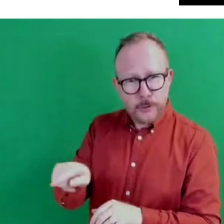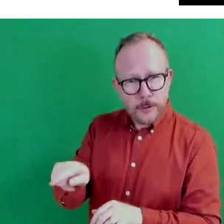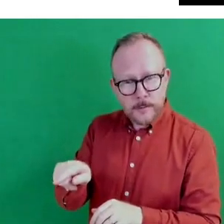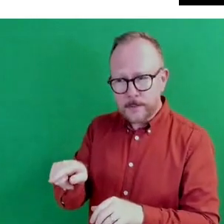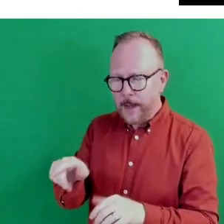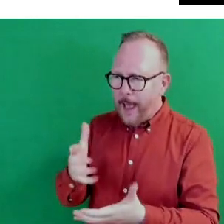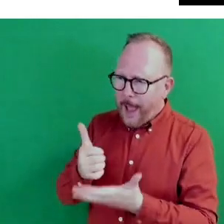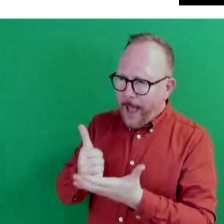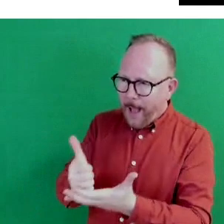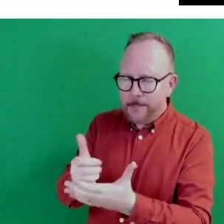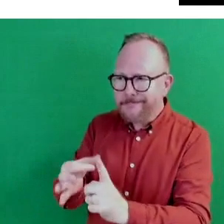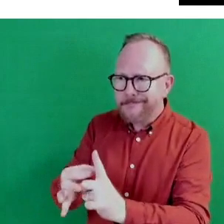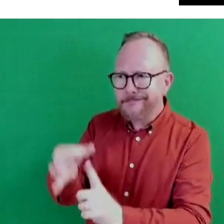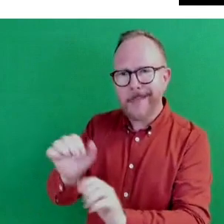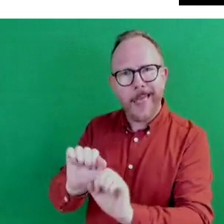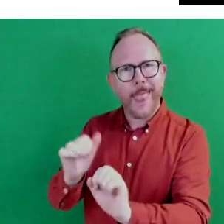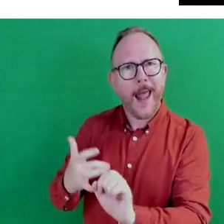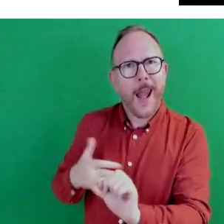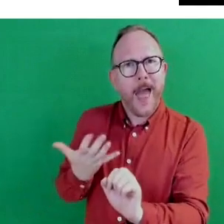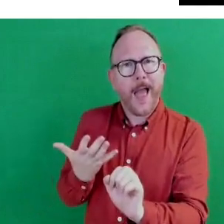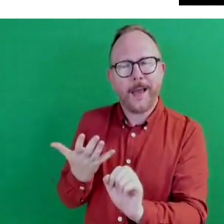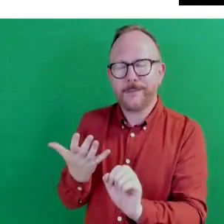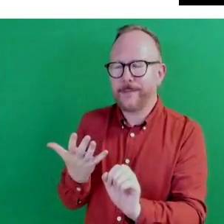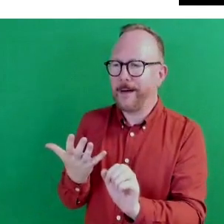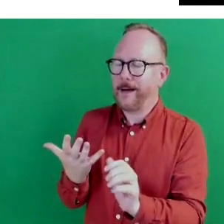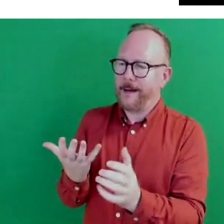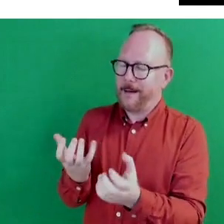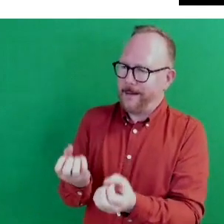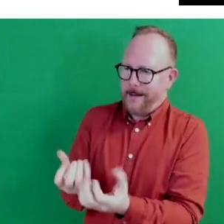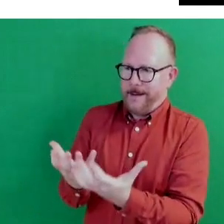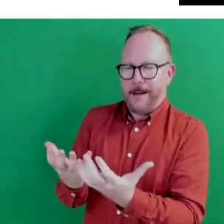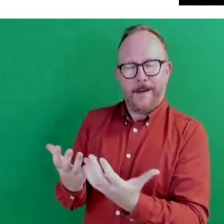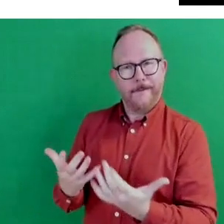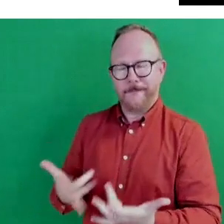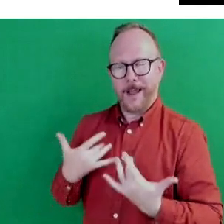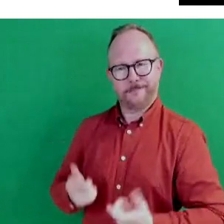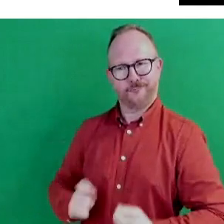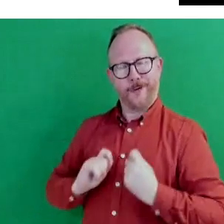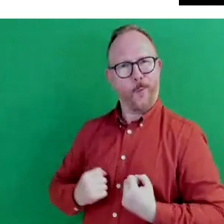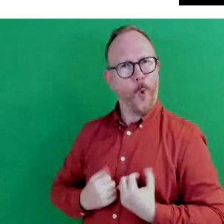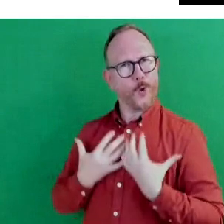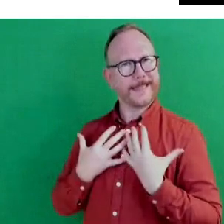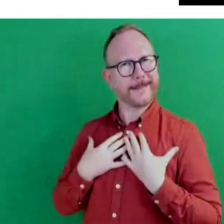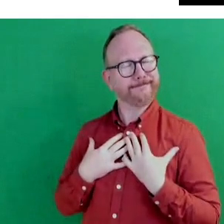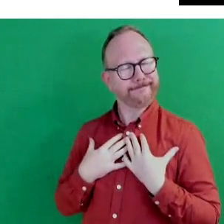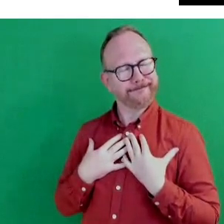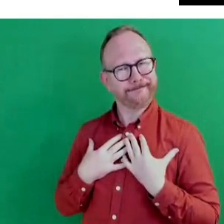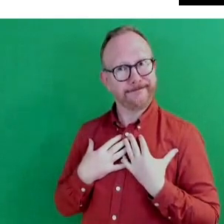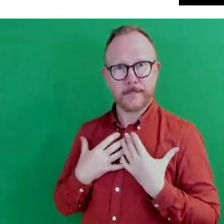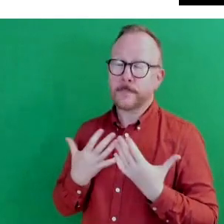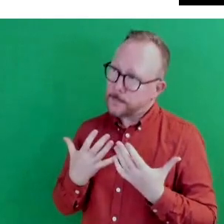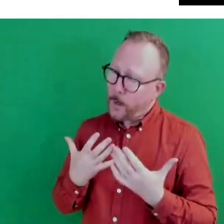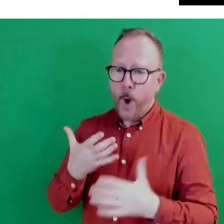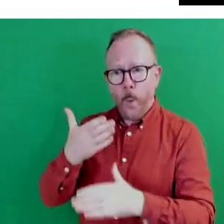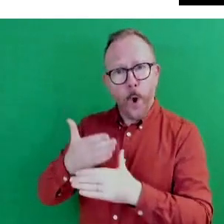whose parents I work with, it's very rewarding. Obviously, working in mental health, it can the pressure